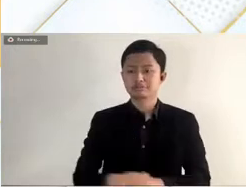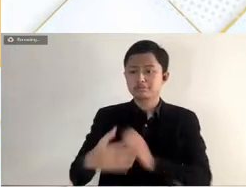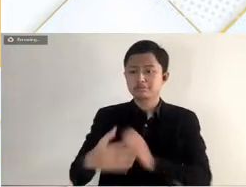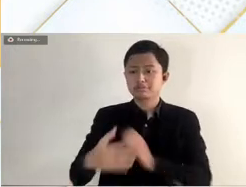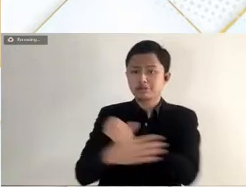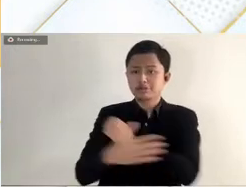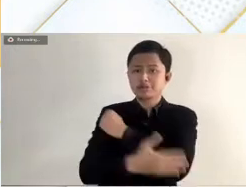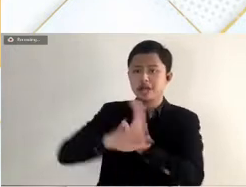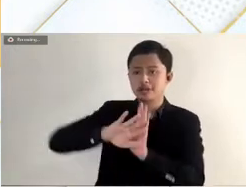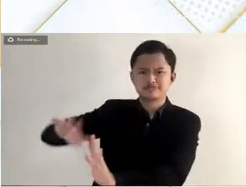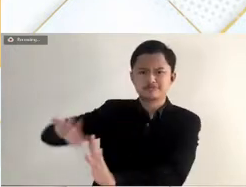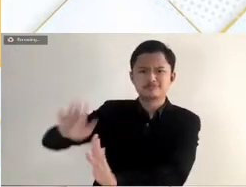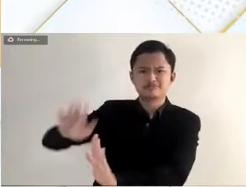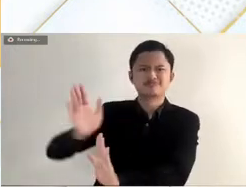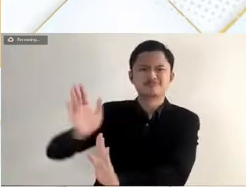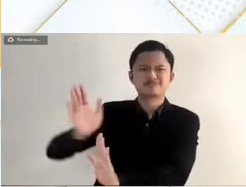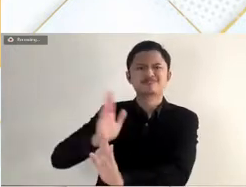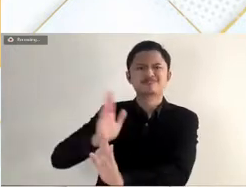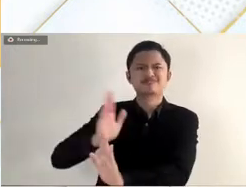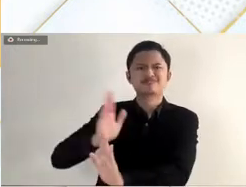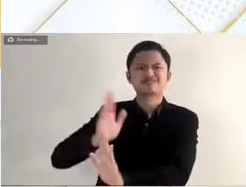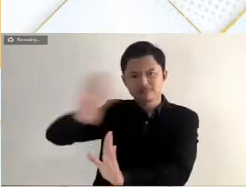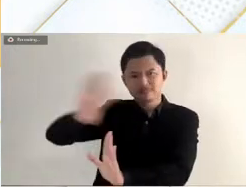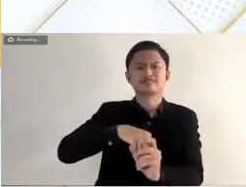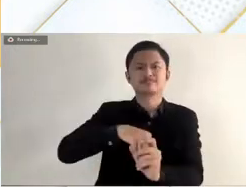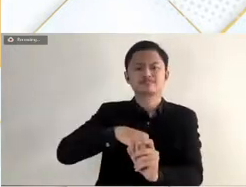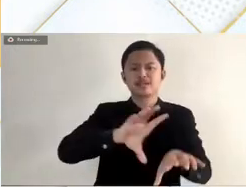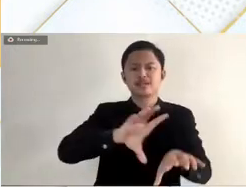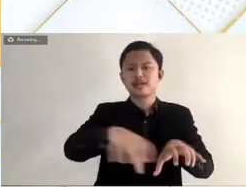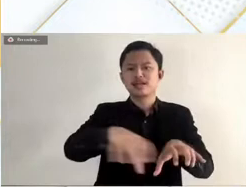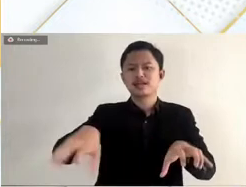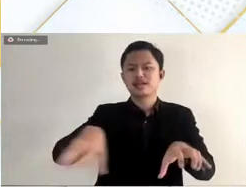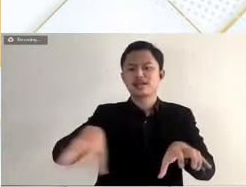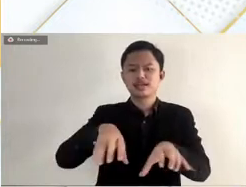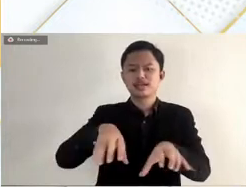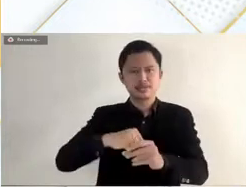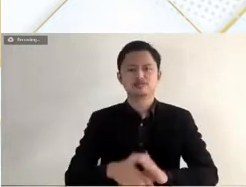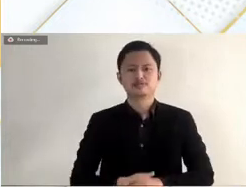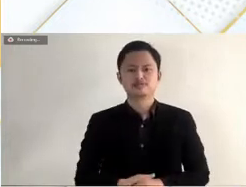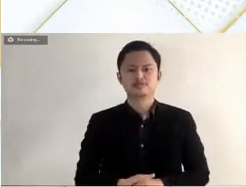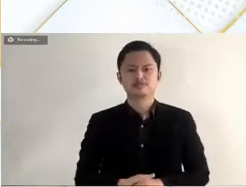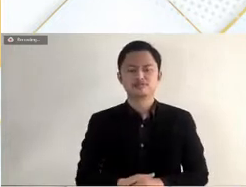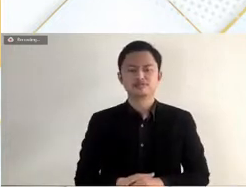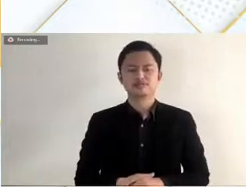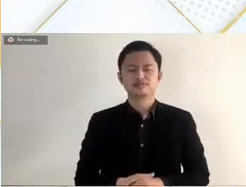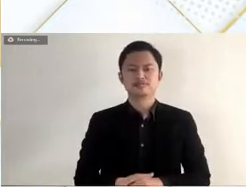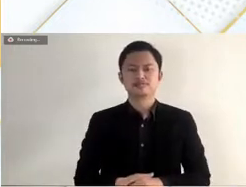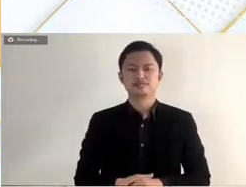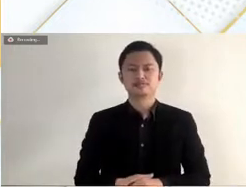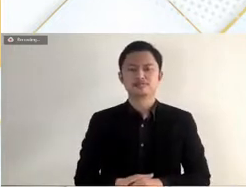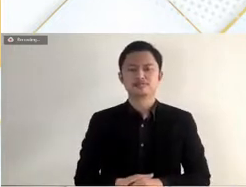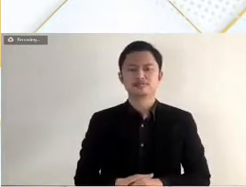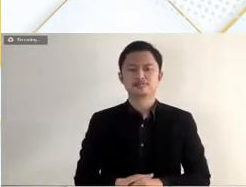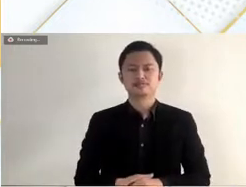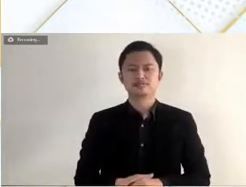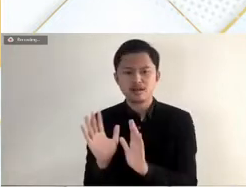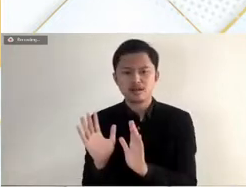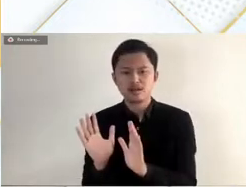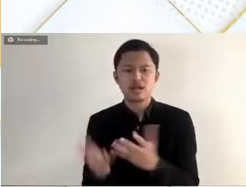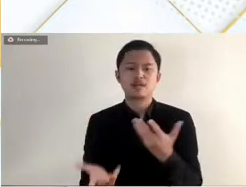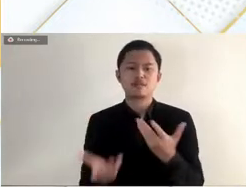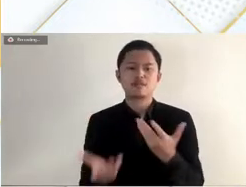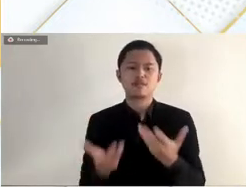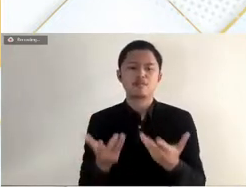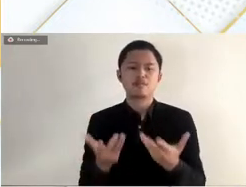to assist them in this area on standby arrangements. If this assistance is not forthcoming, then peacekeeping is